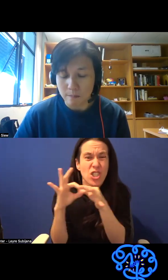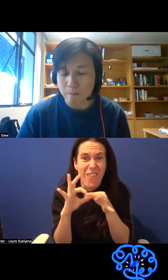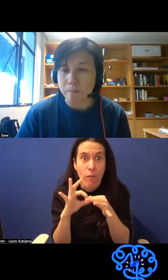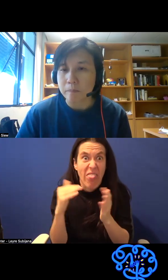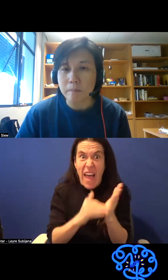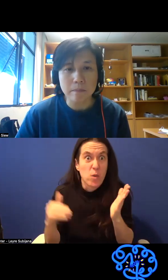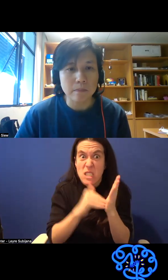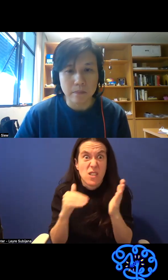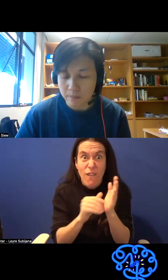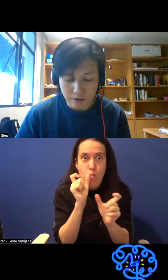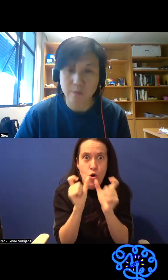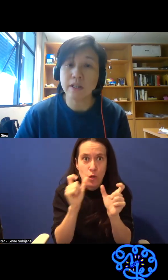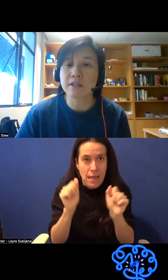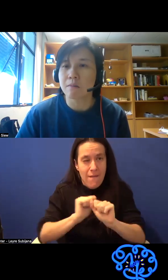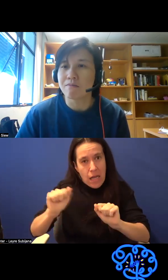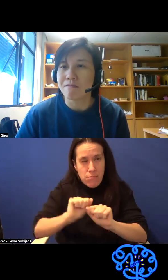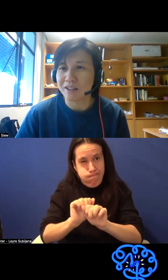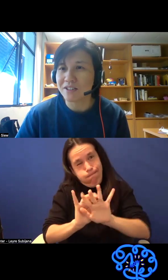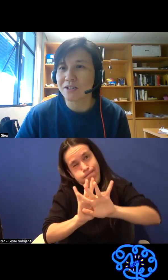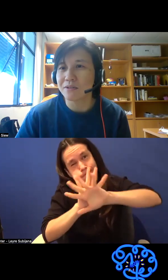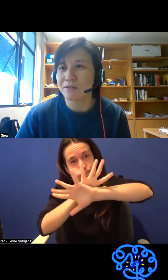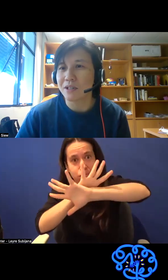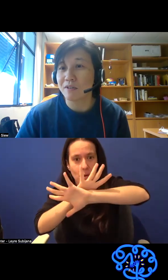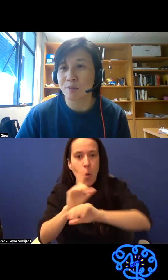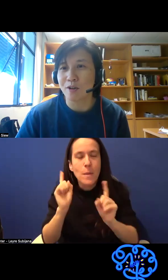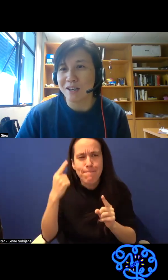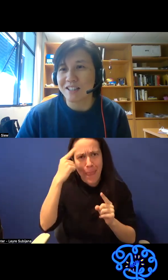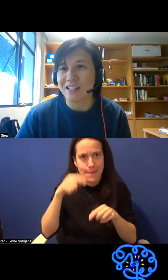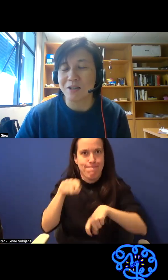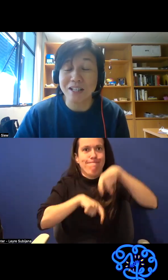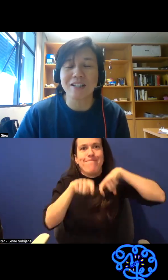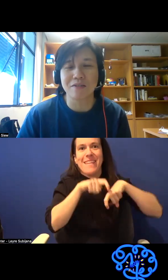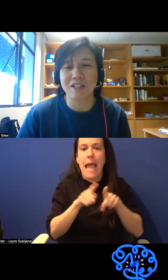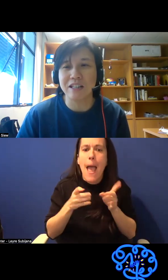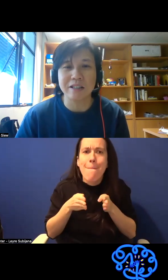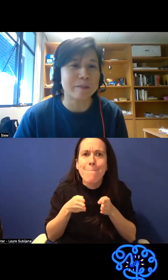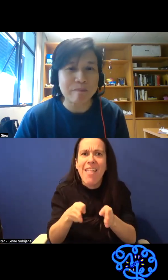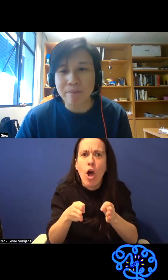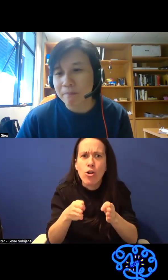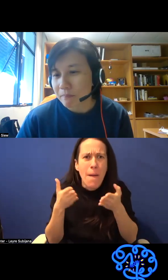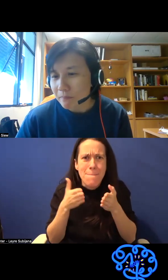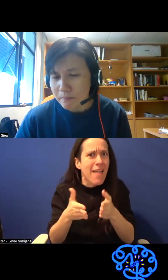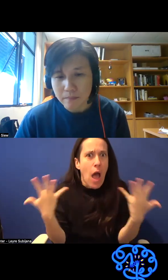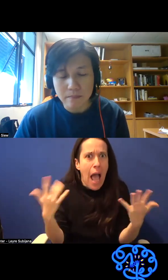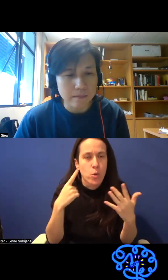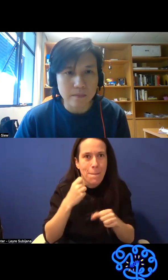Uh, so we need some methods to give us a way of make sense of this data.